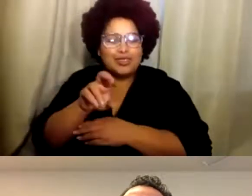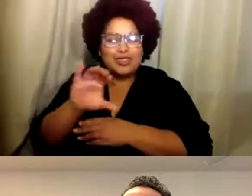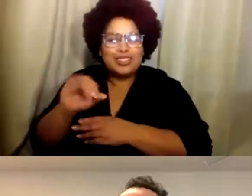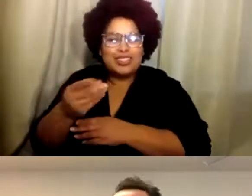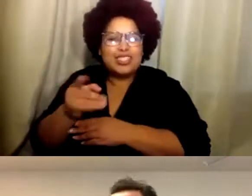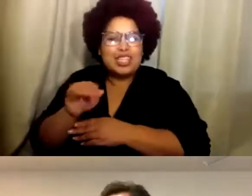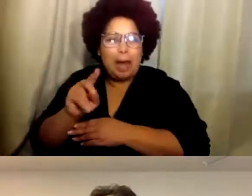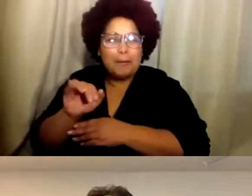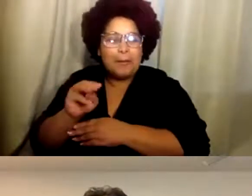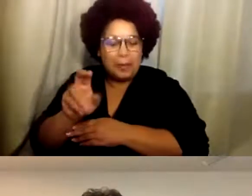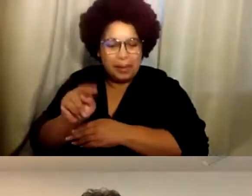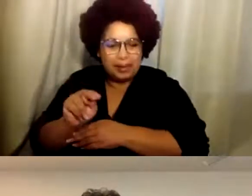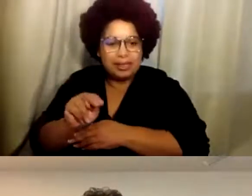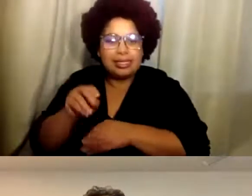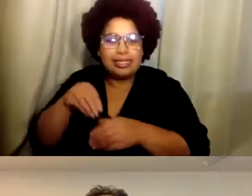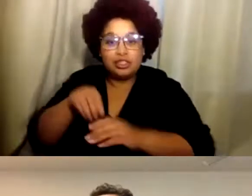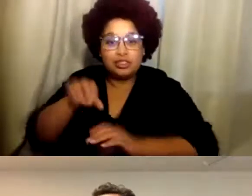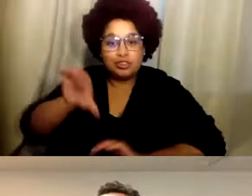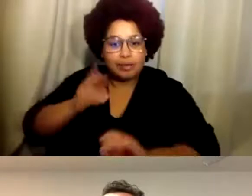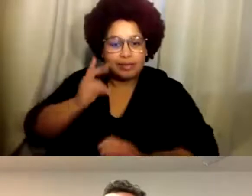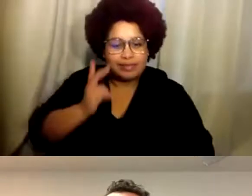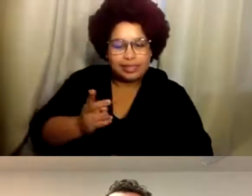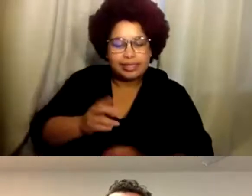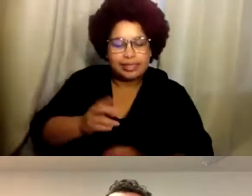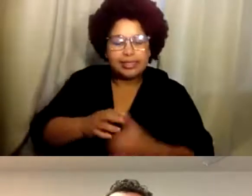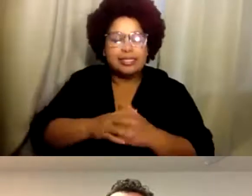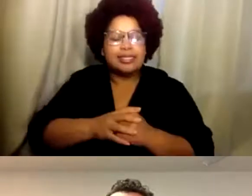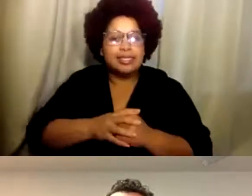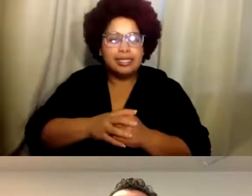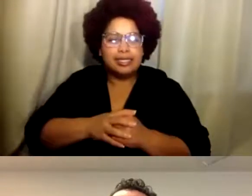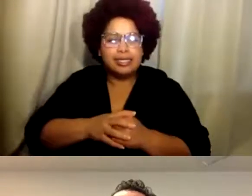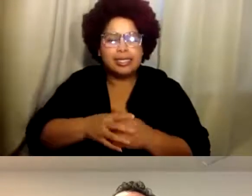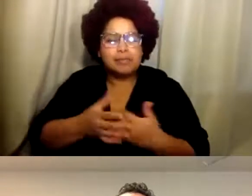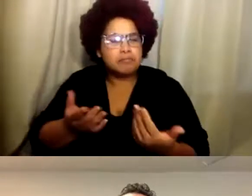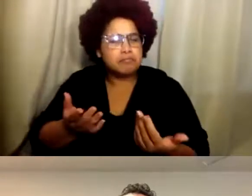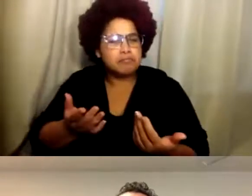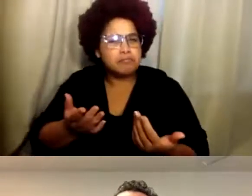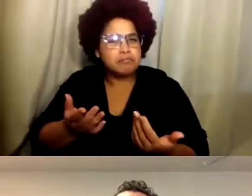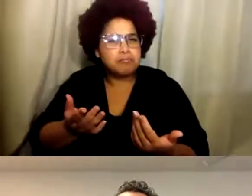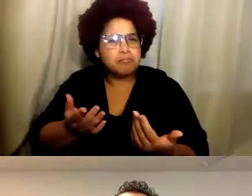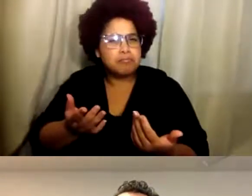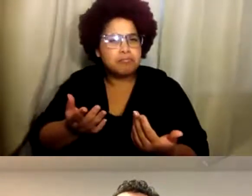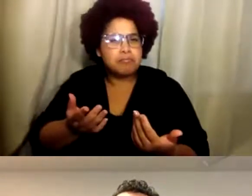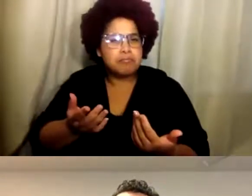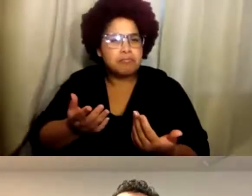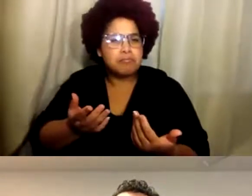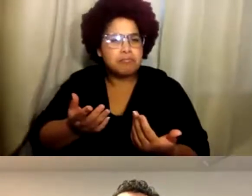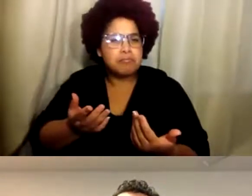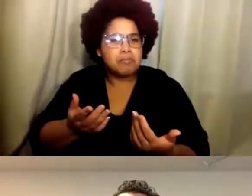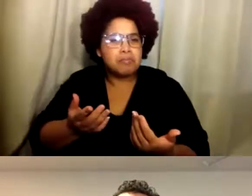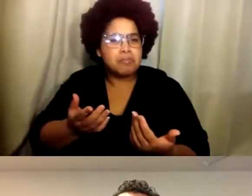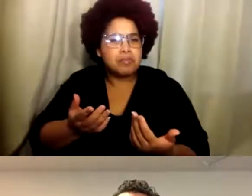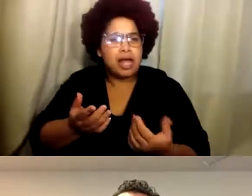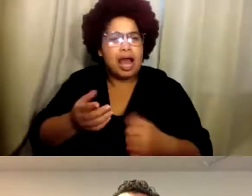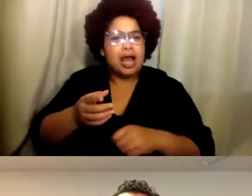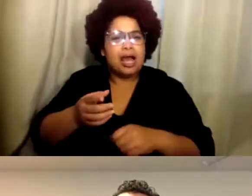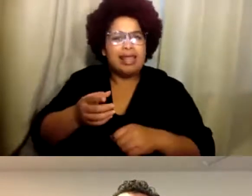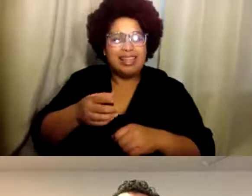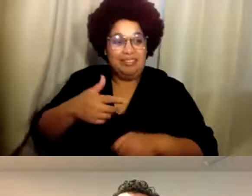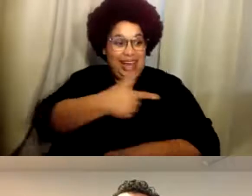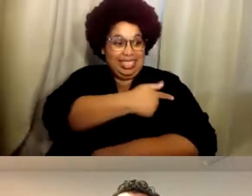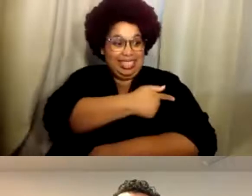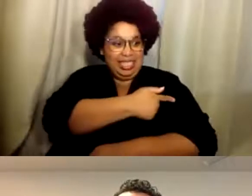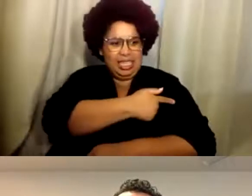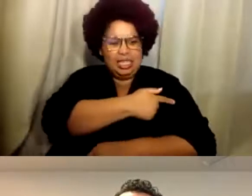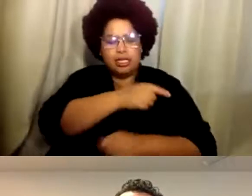several times in the chat has been, how long do we think the effectiveness of these vaccines is